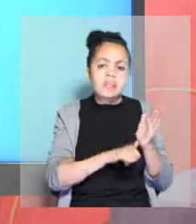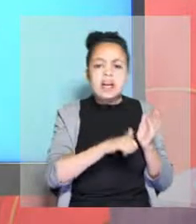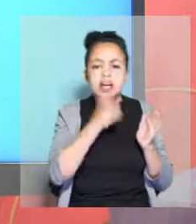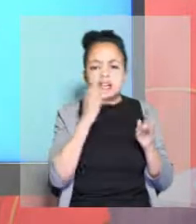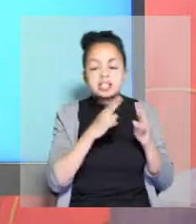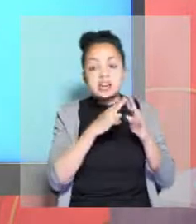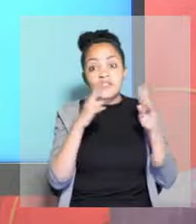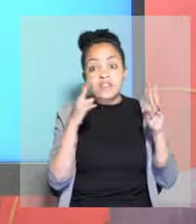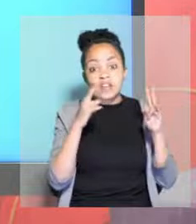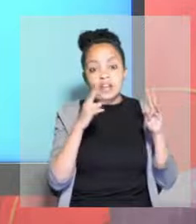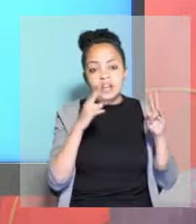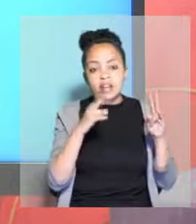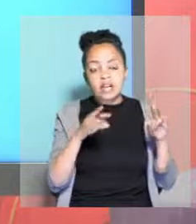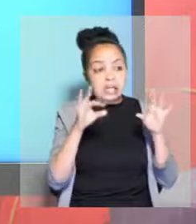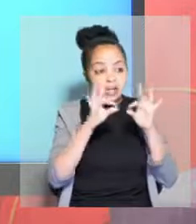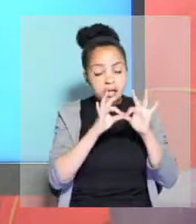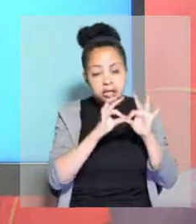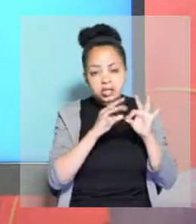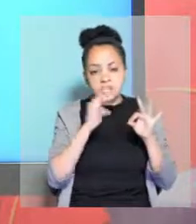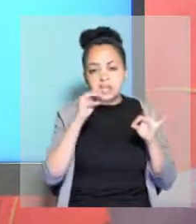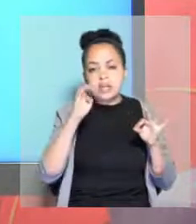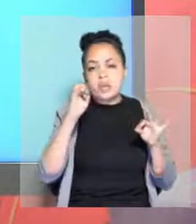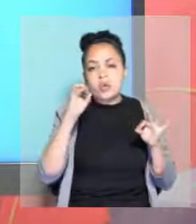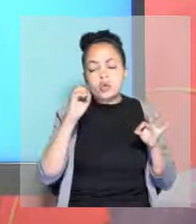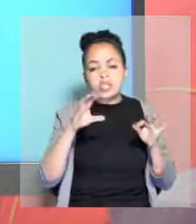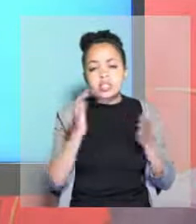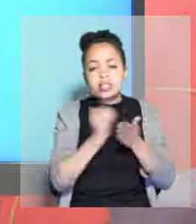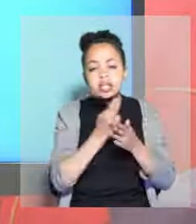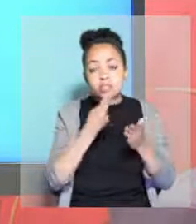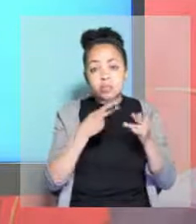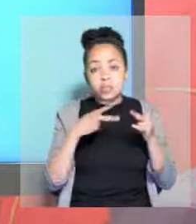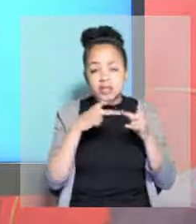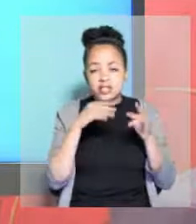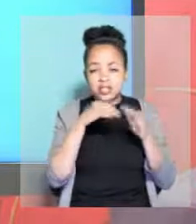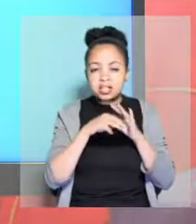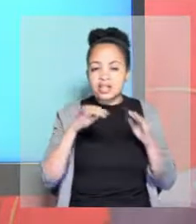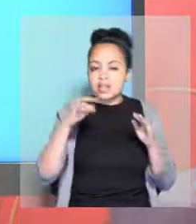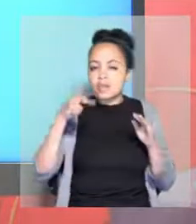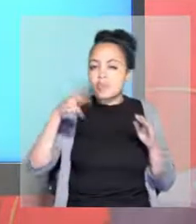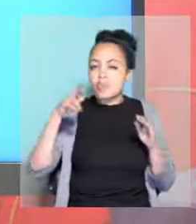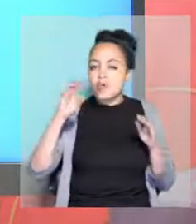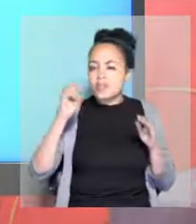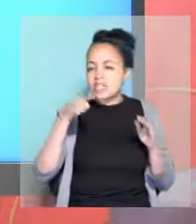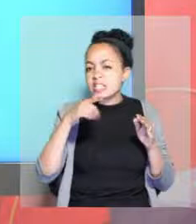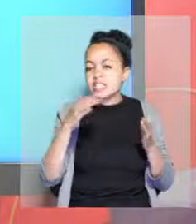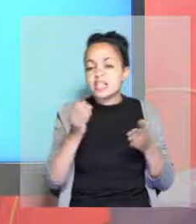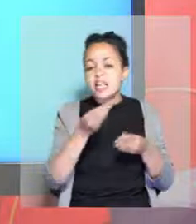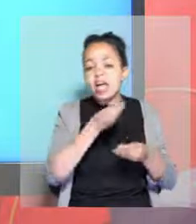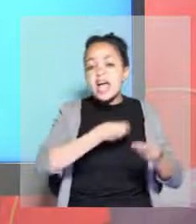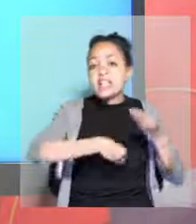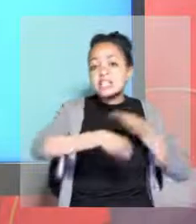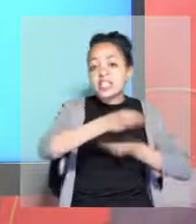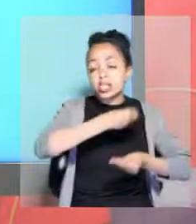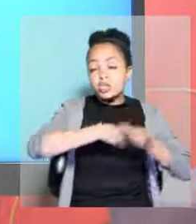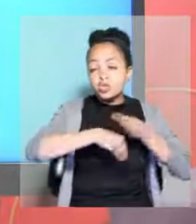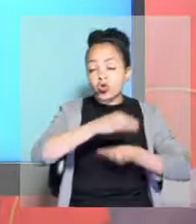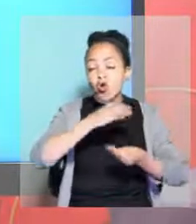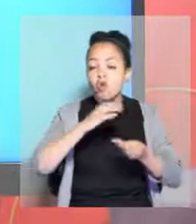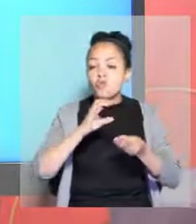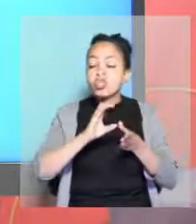Another very critical activity of meiosis takes place during prophase 1 is there is exchange of a chromosomal